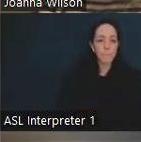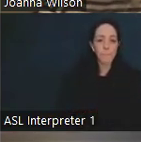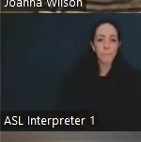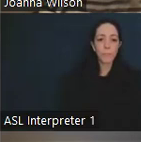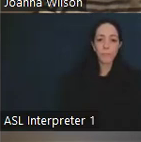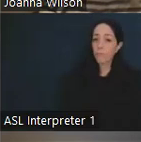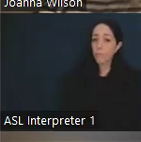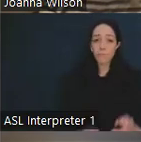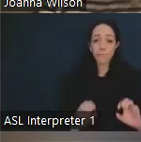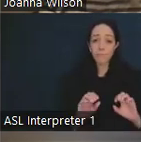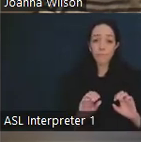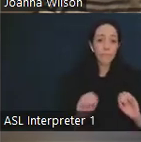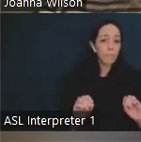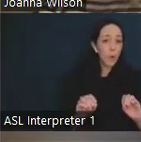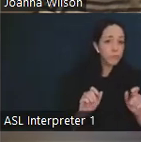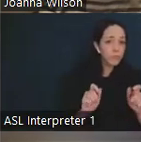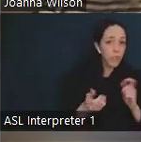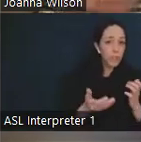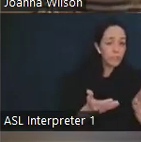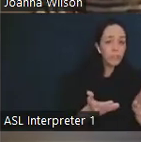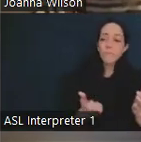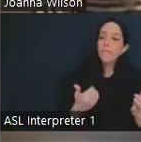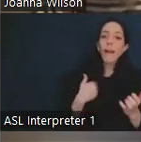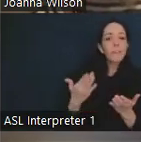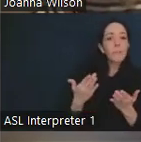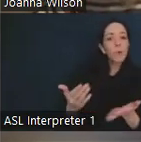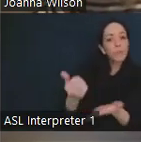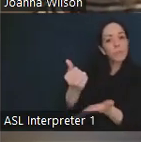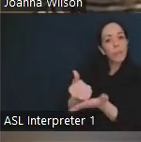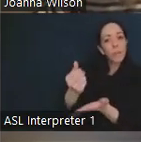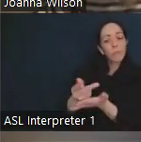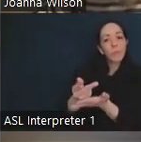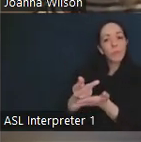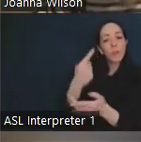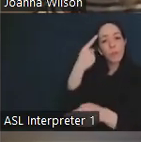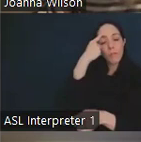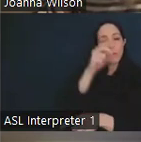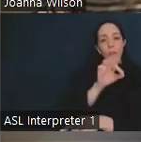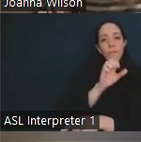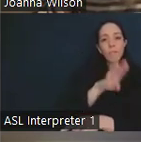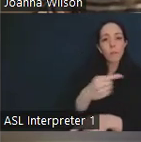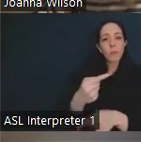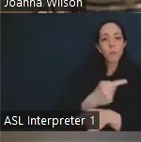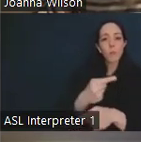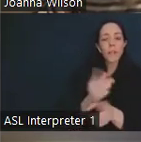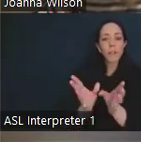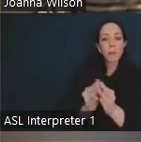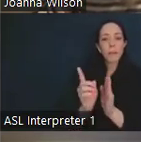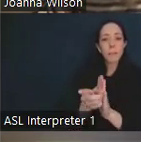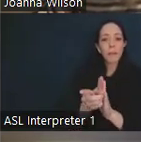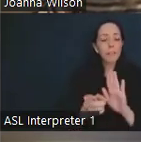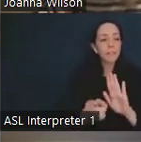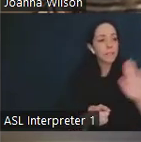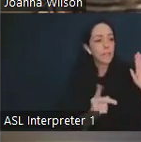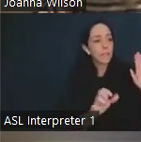If there are no revisions, do I have a motion to approve the February regular meeting minutes? This is Kelly. I will